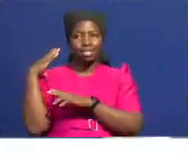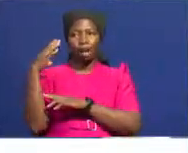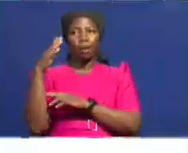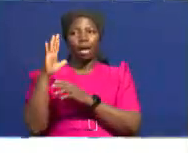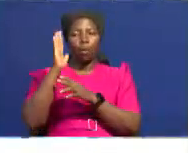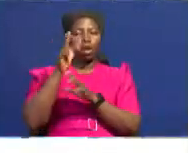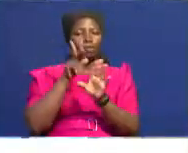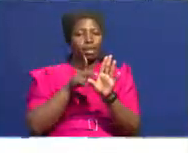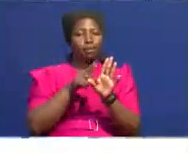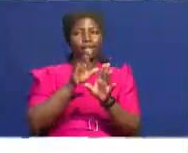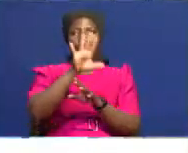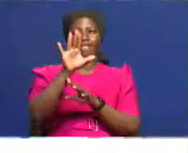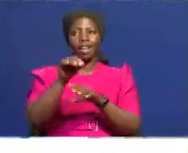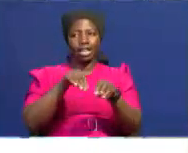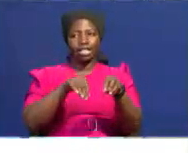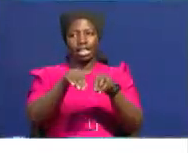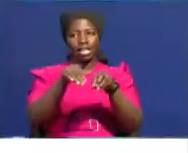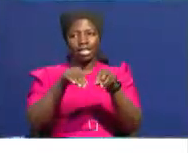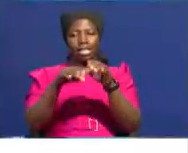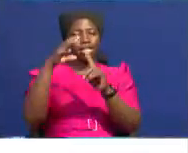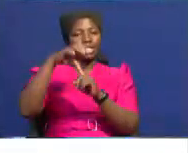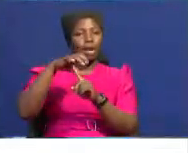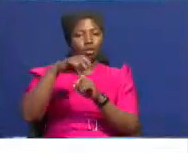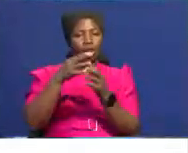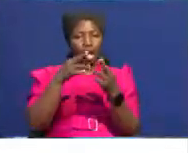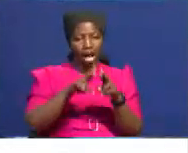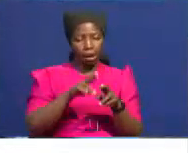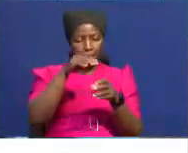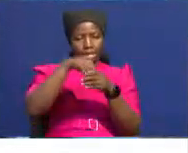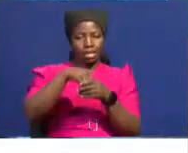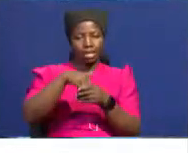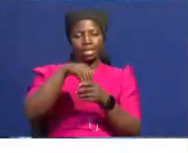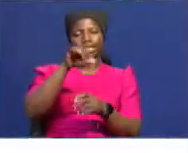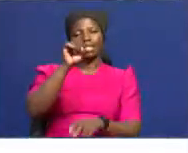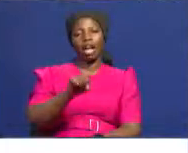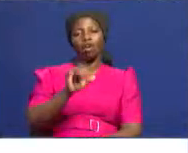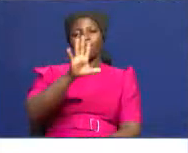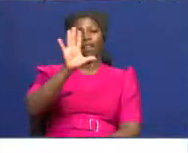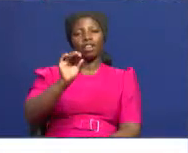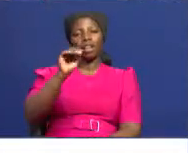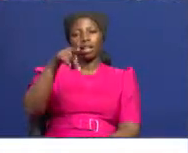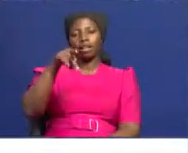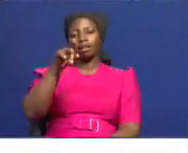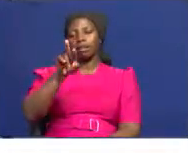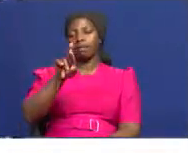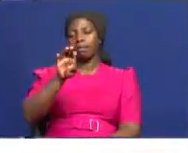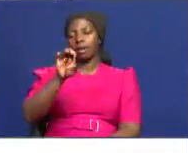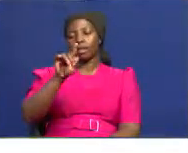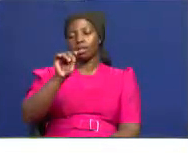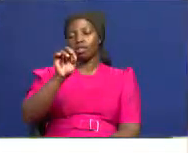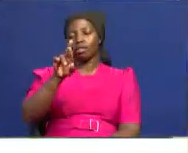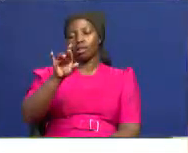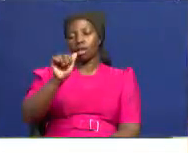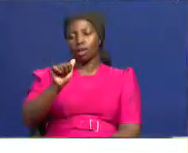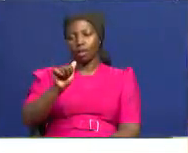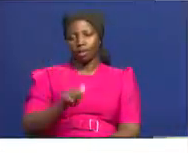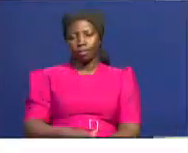Chess Championship to be held in Pretoria, South Africa. King Orimwangi for Legends Edition.